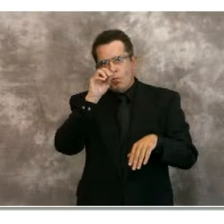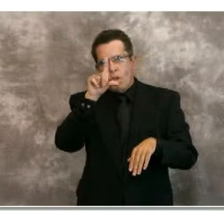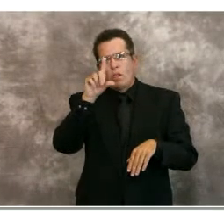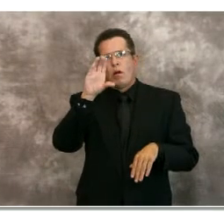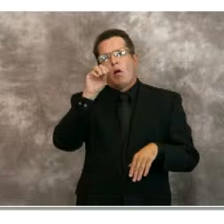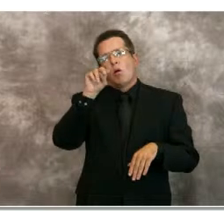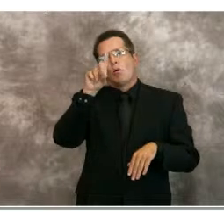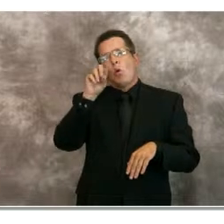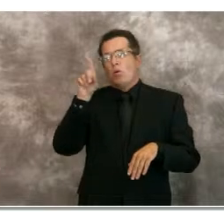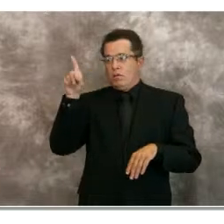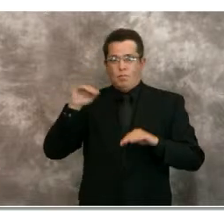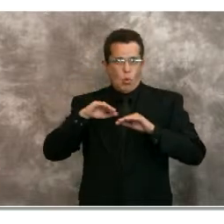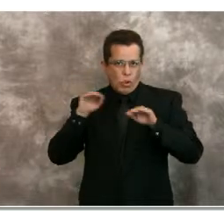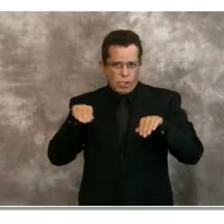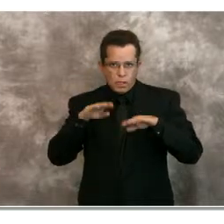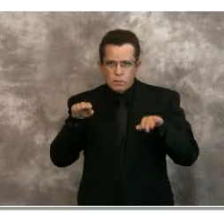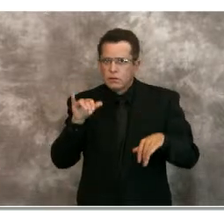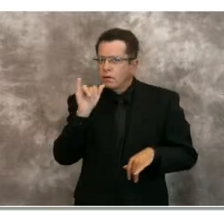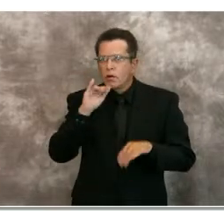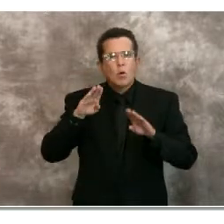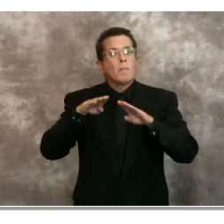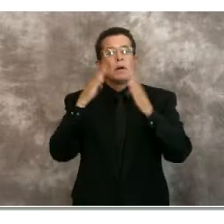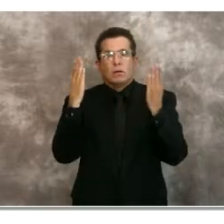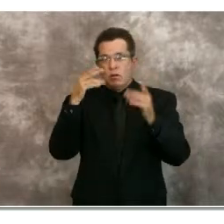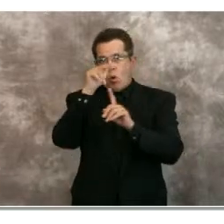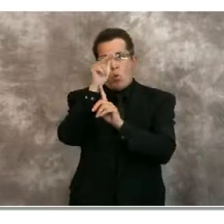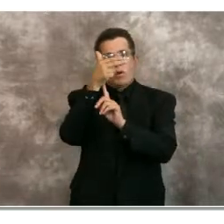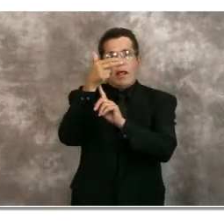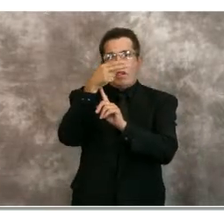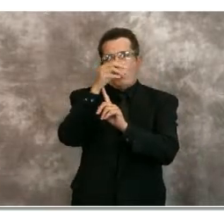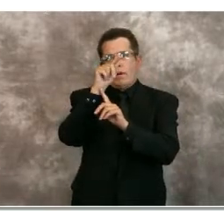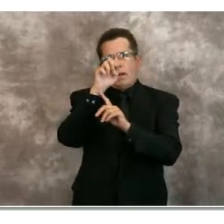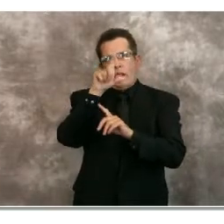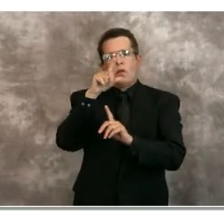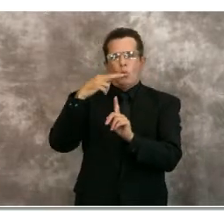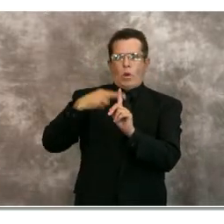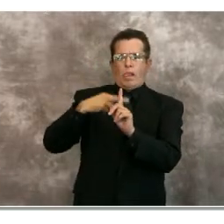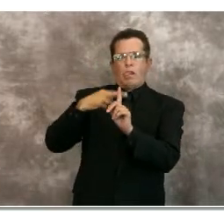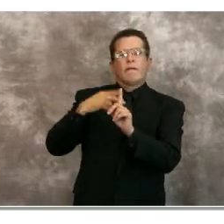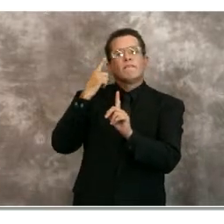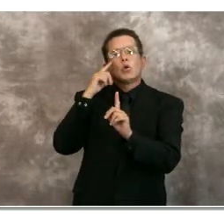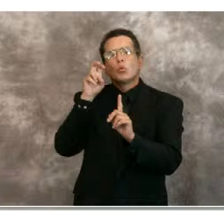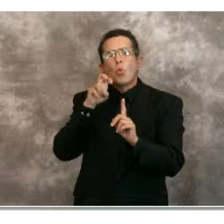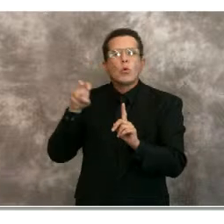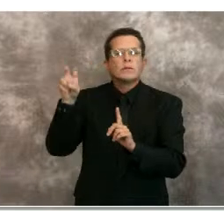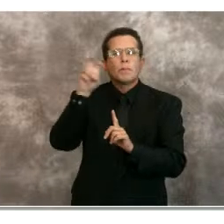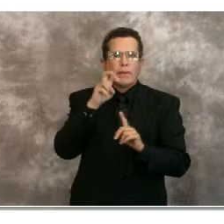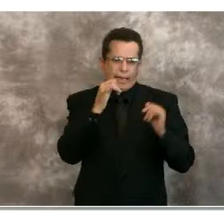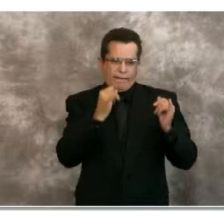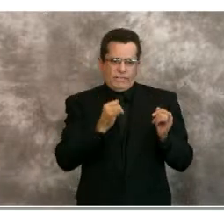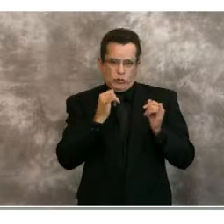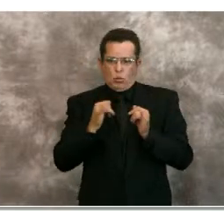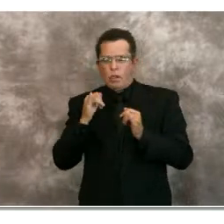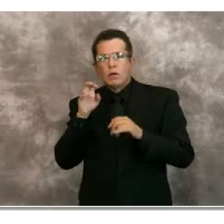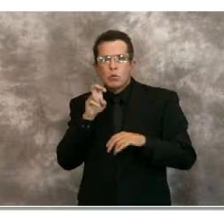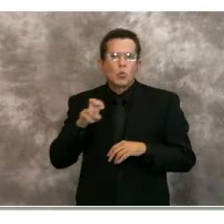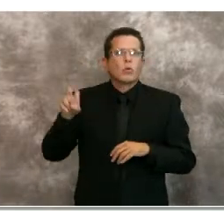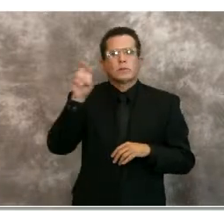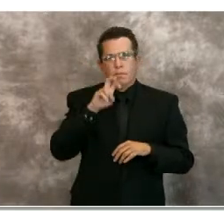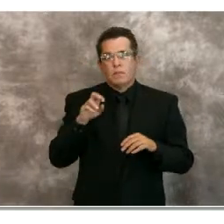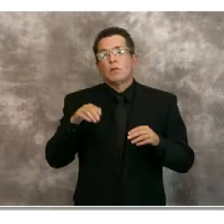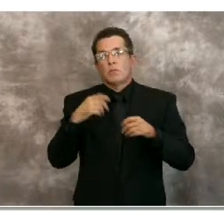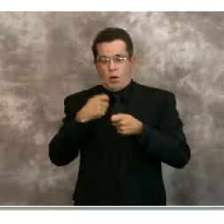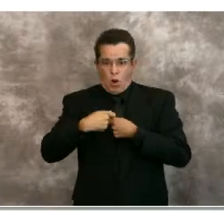and community pools, hotels and other rental properties for tourism and individual travel, card